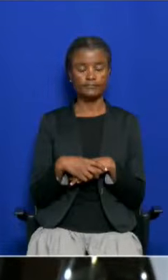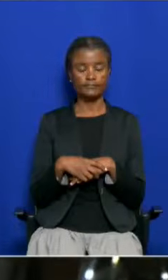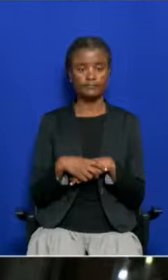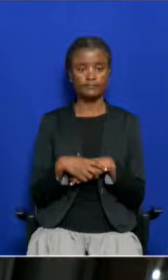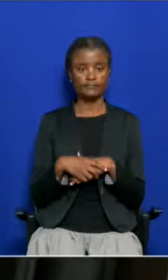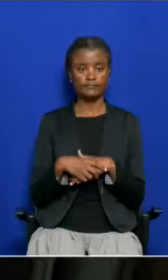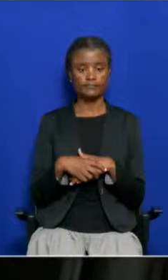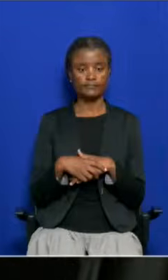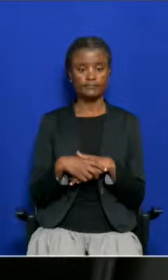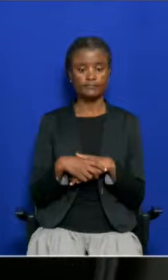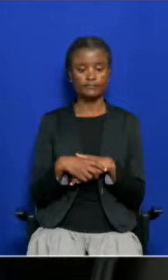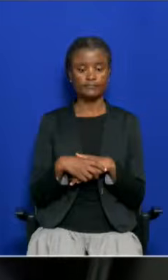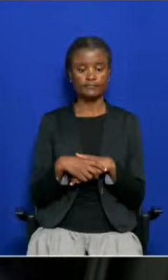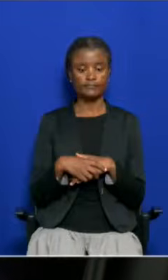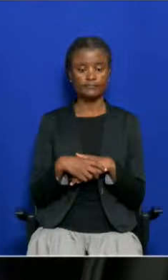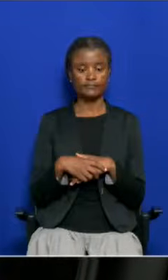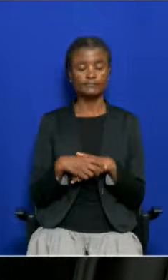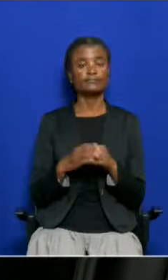Of file 2.